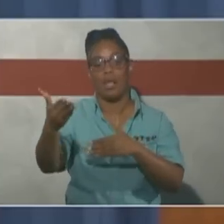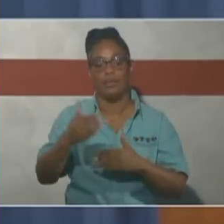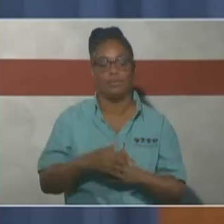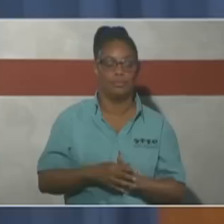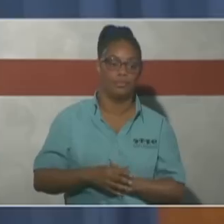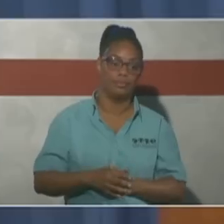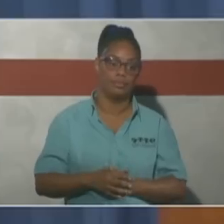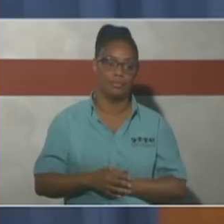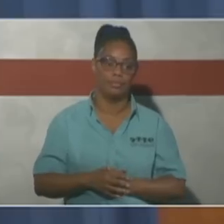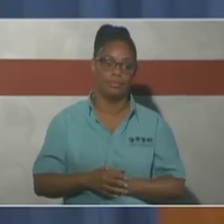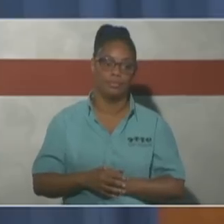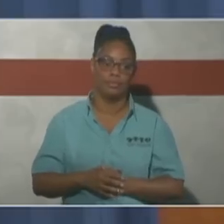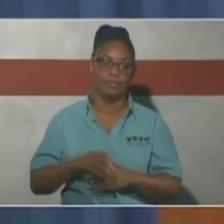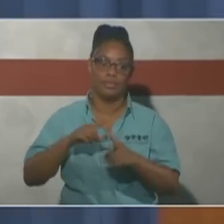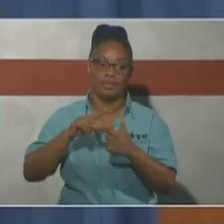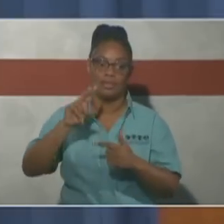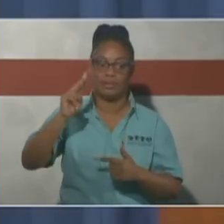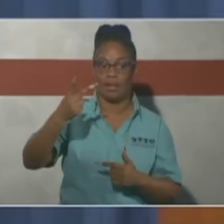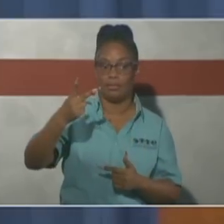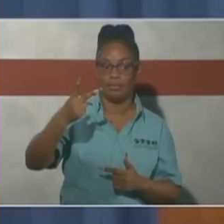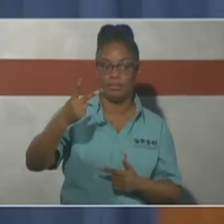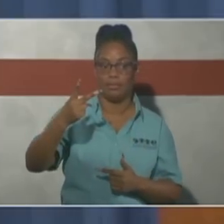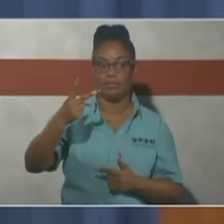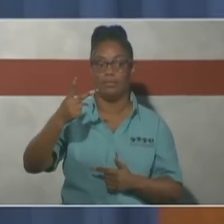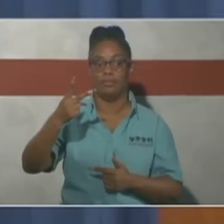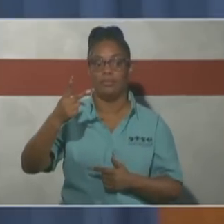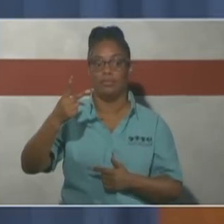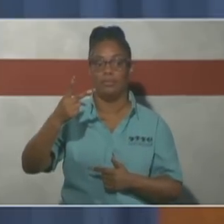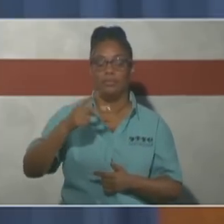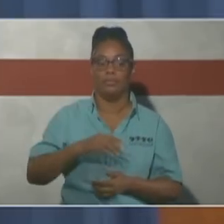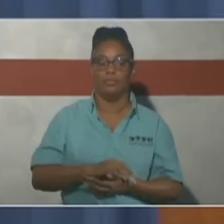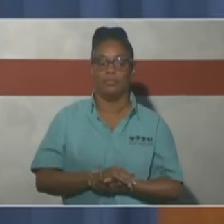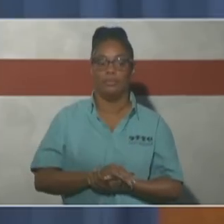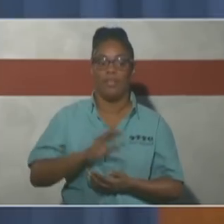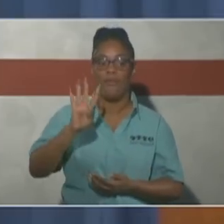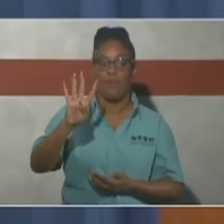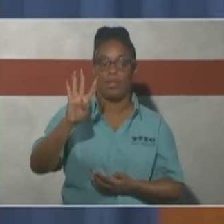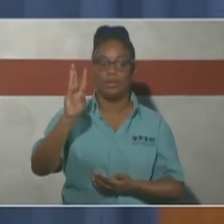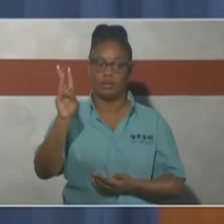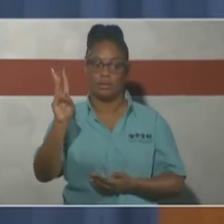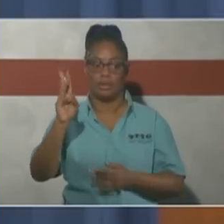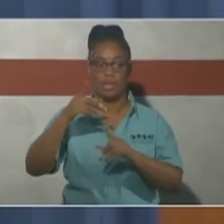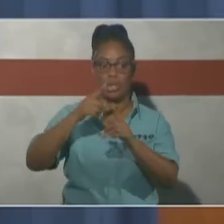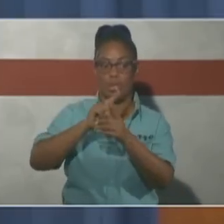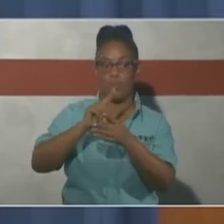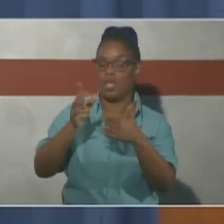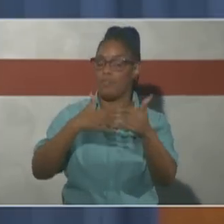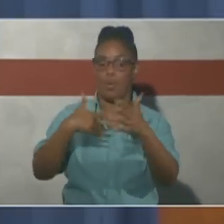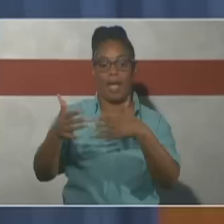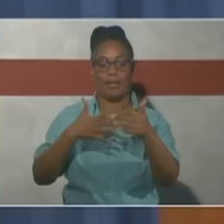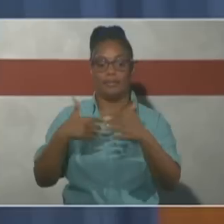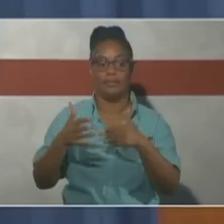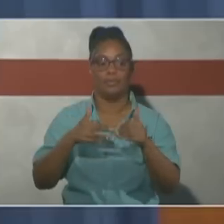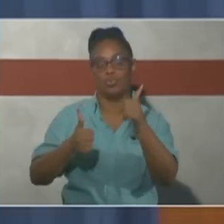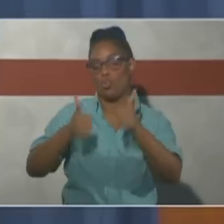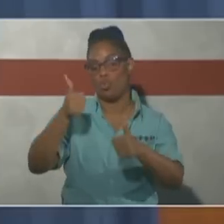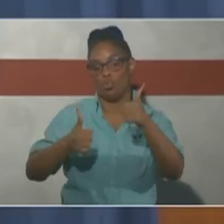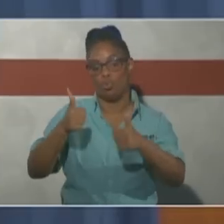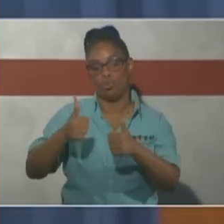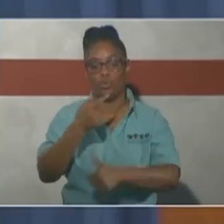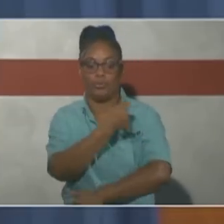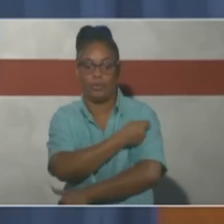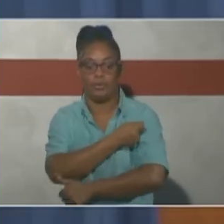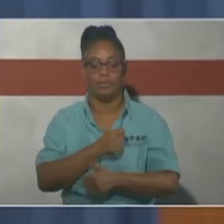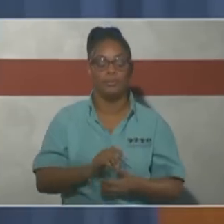vaccine. So again, it varies a little bit for the first booster. AstraZeneca and Pfizer 6 months, Sinopharm 3 months after your end of your